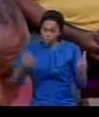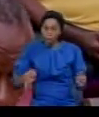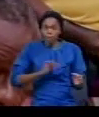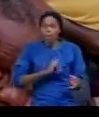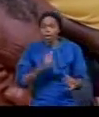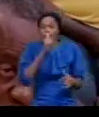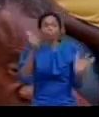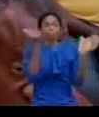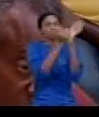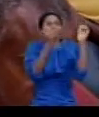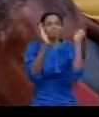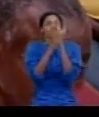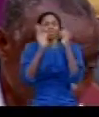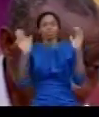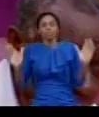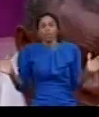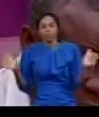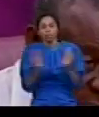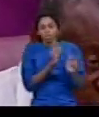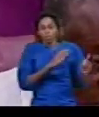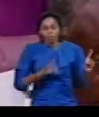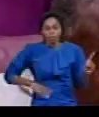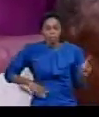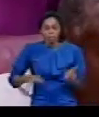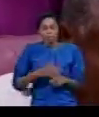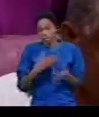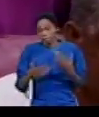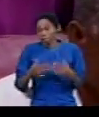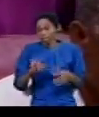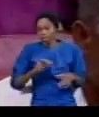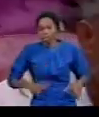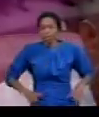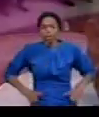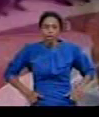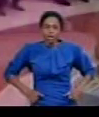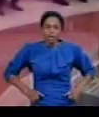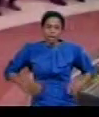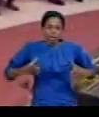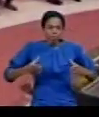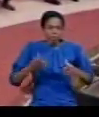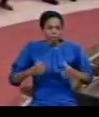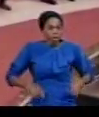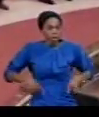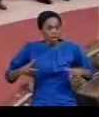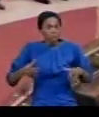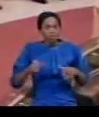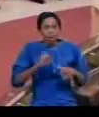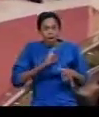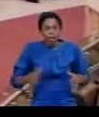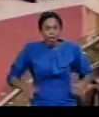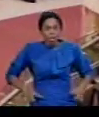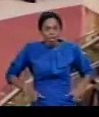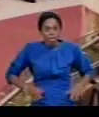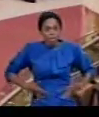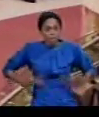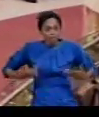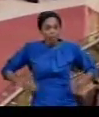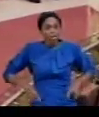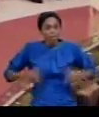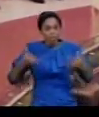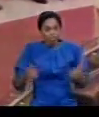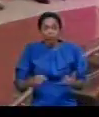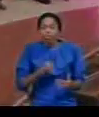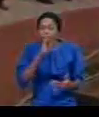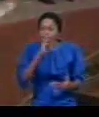I live. The life I live now is exciting. The life I live now is productive,